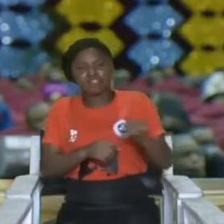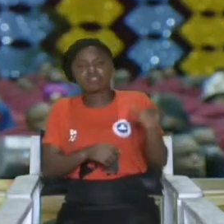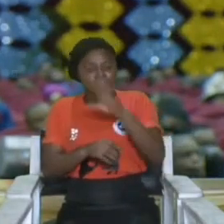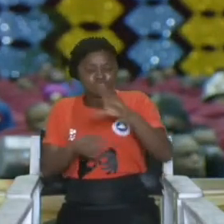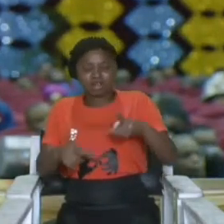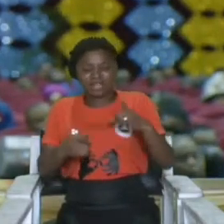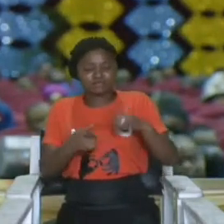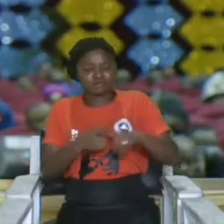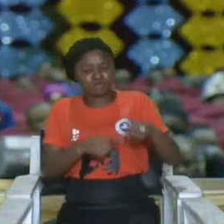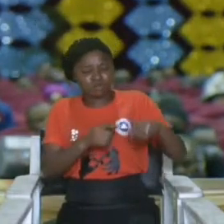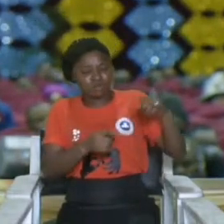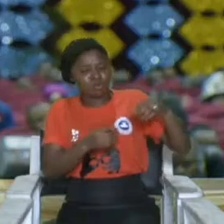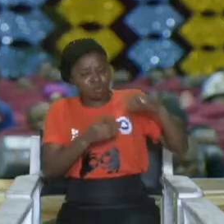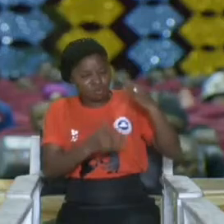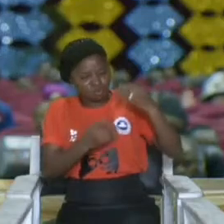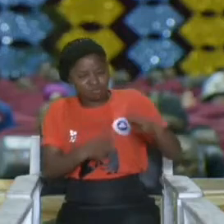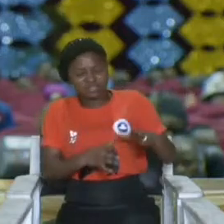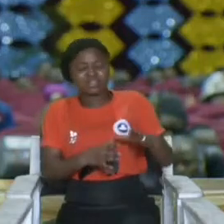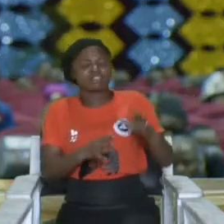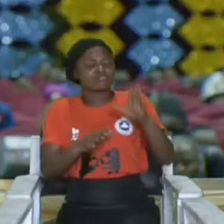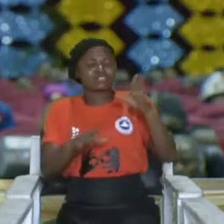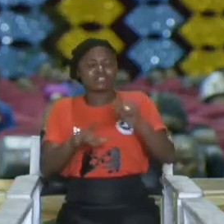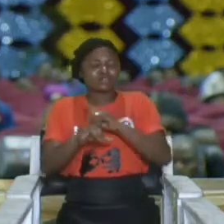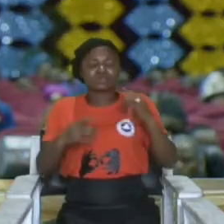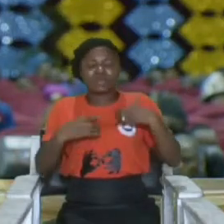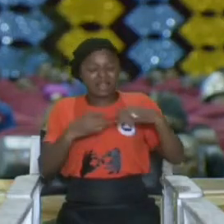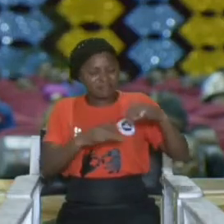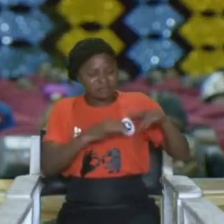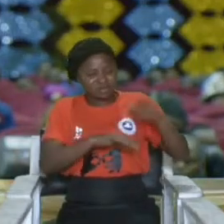down, the Lord will have mercy on you.